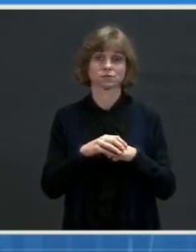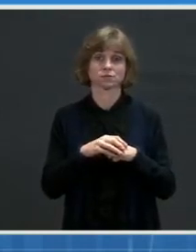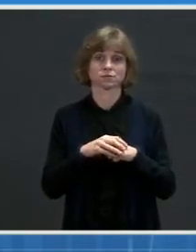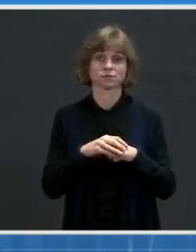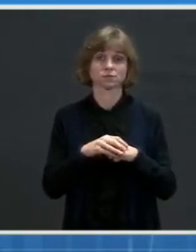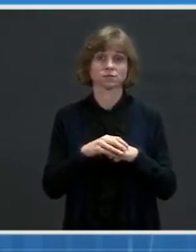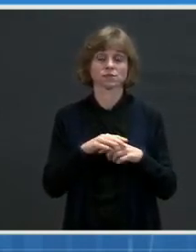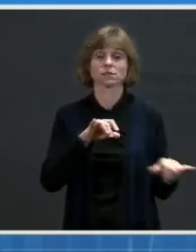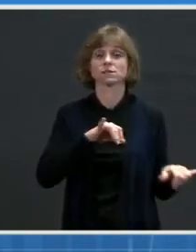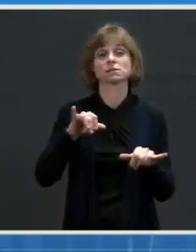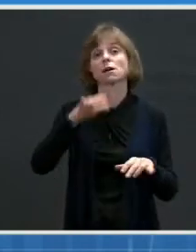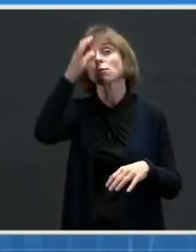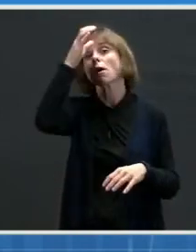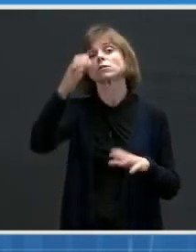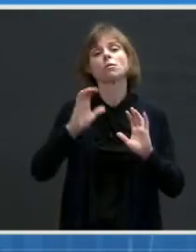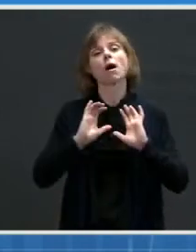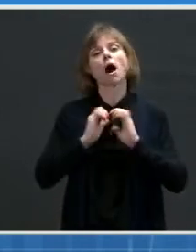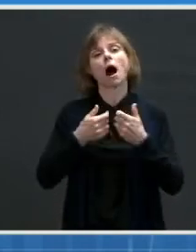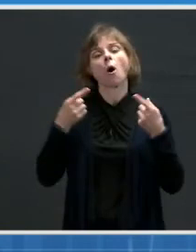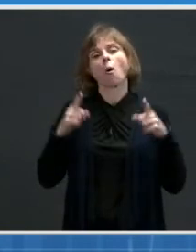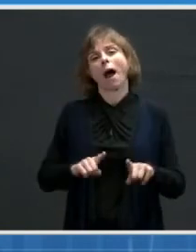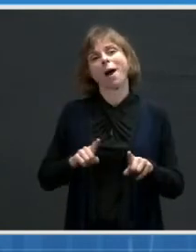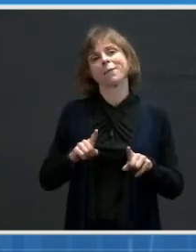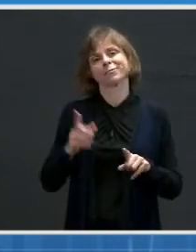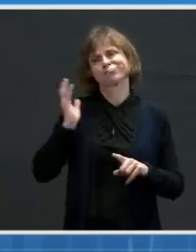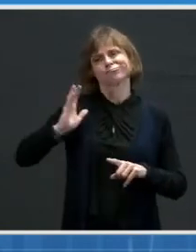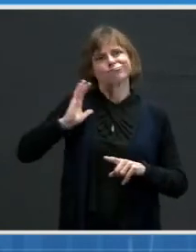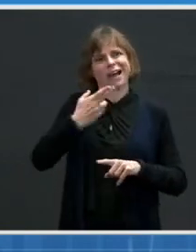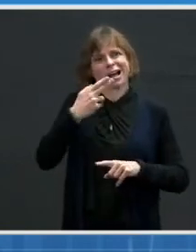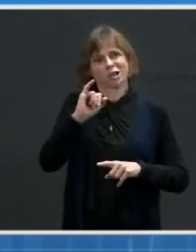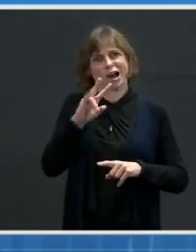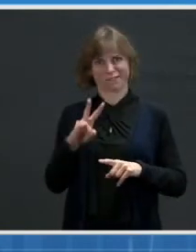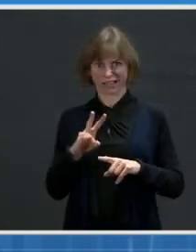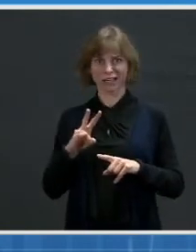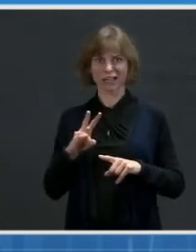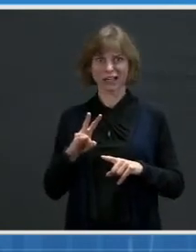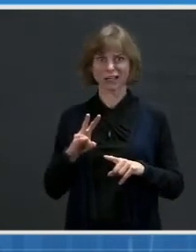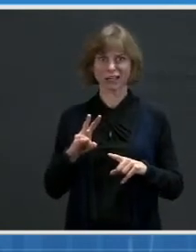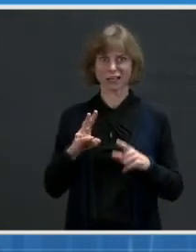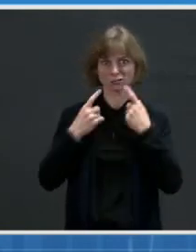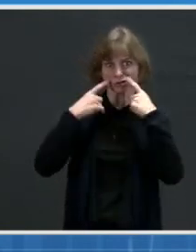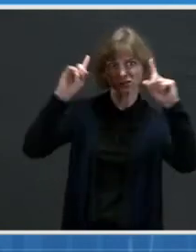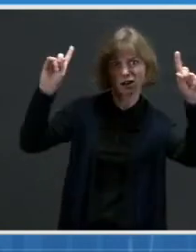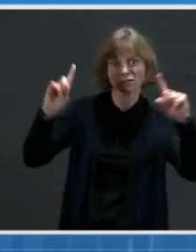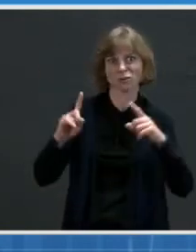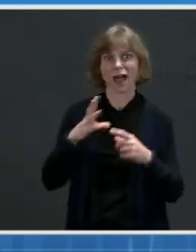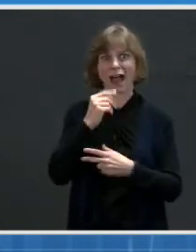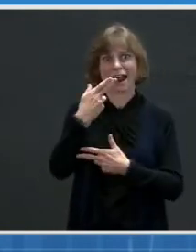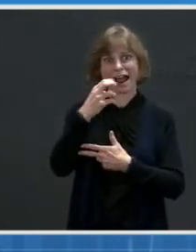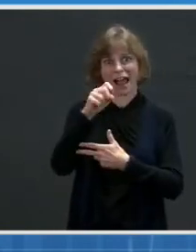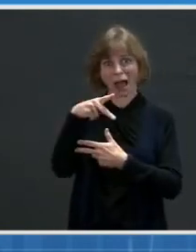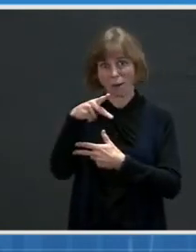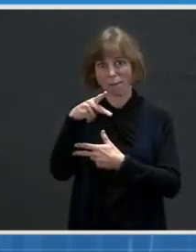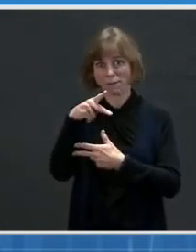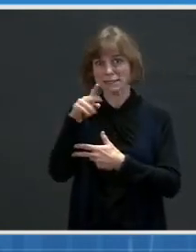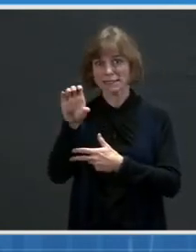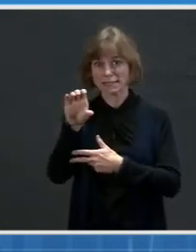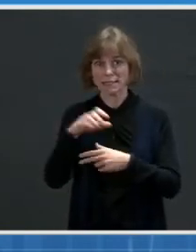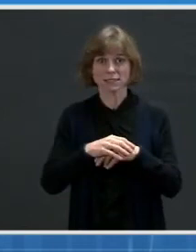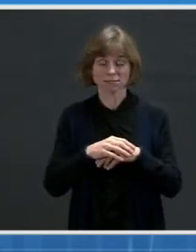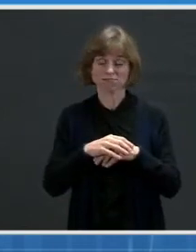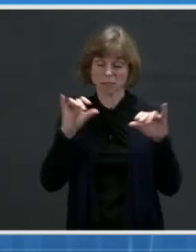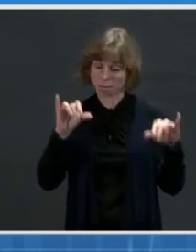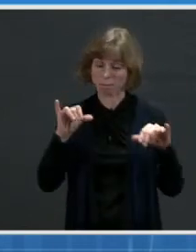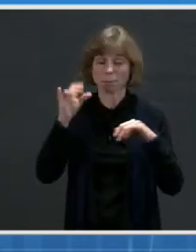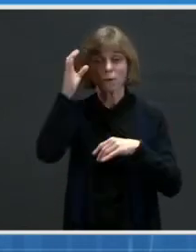drug development program for HIV, as well as for hepatitis C. And what I refer to is